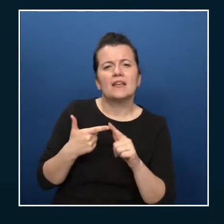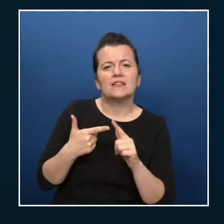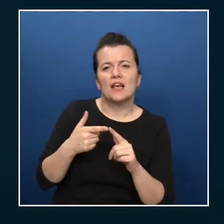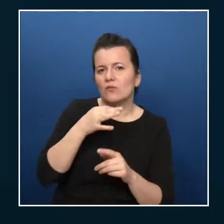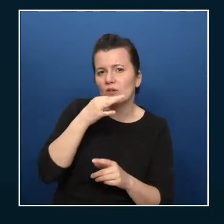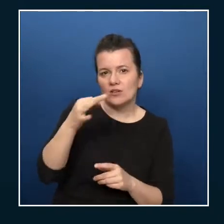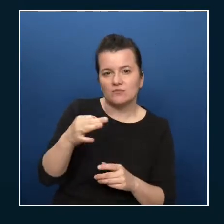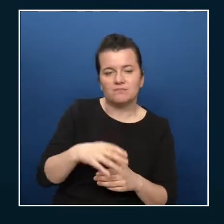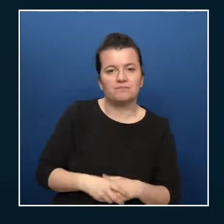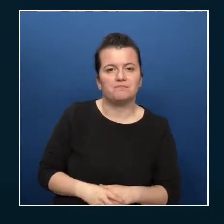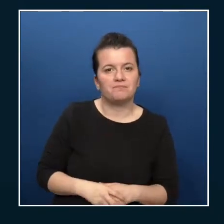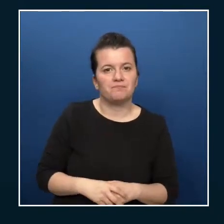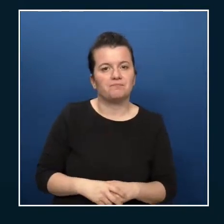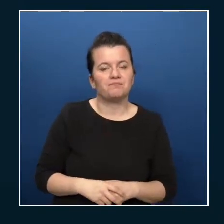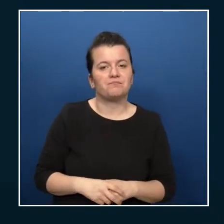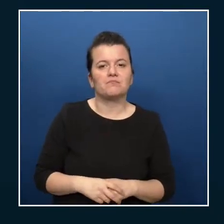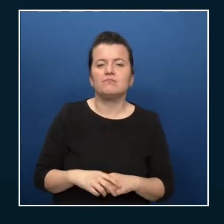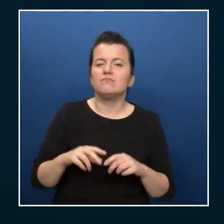zones,